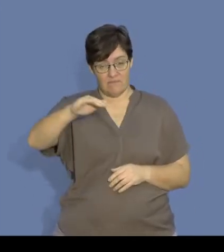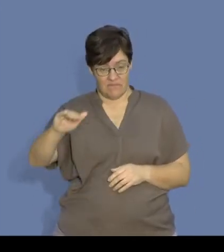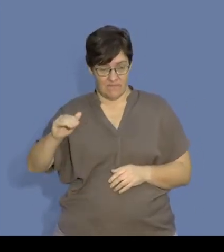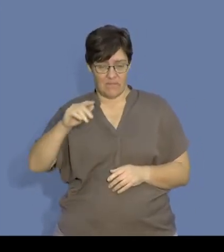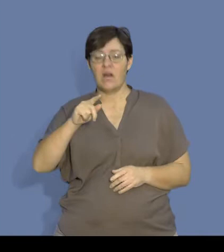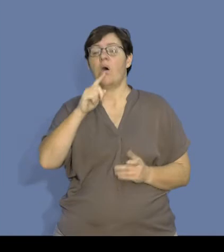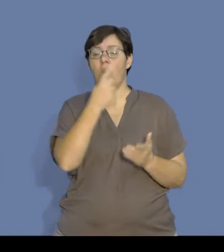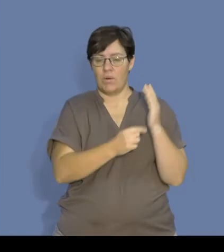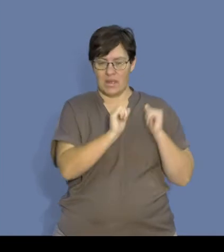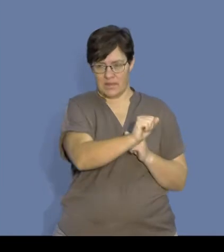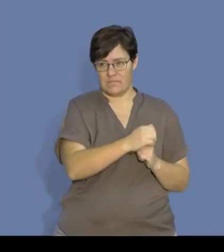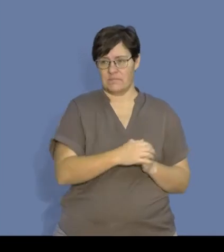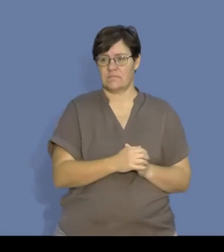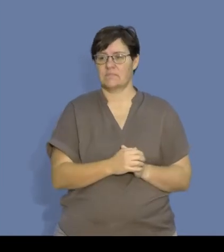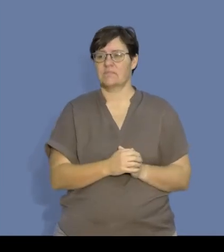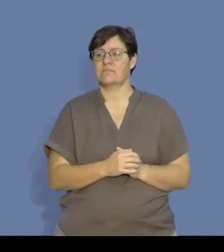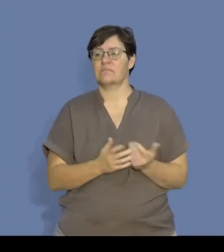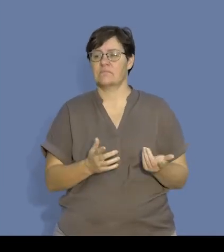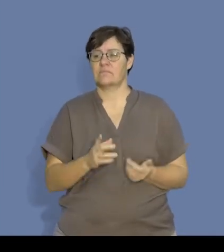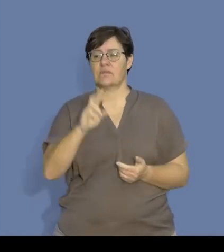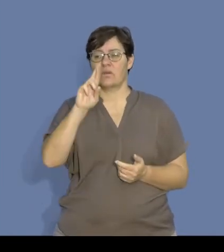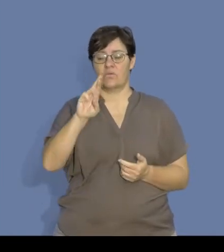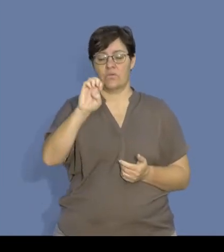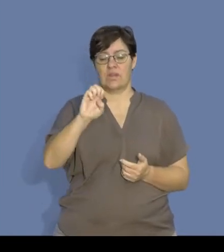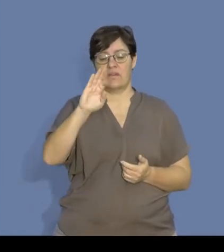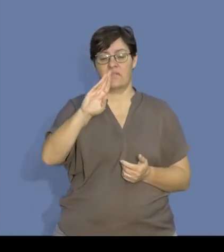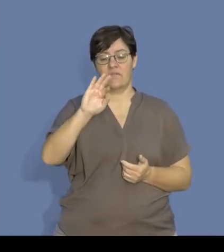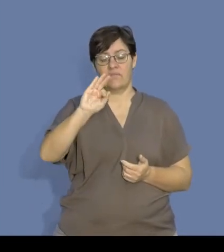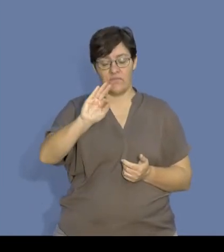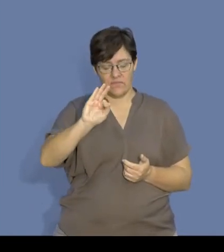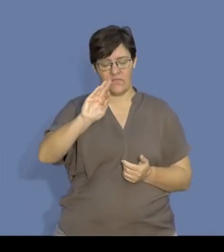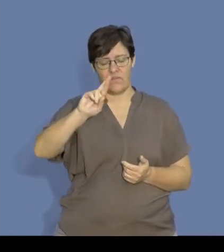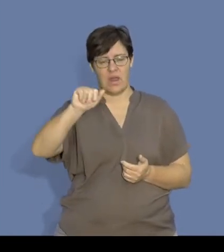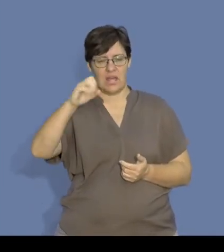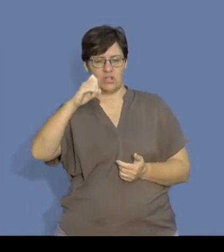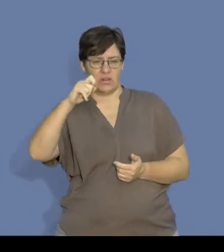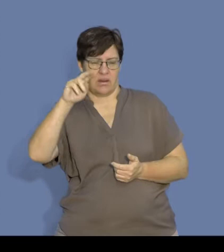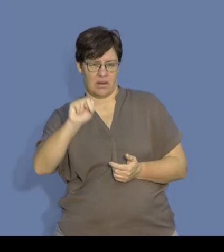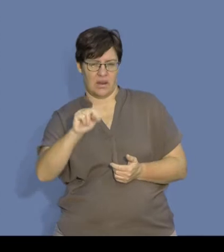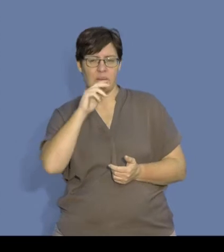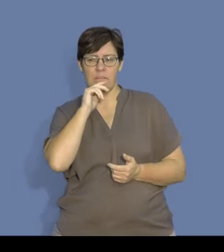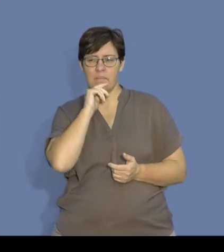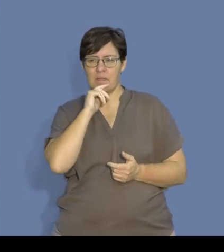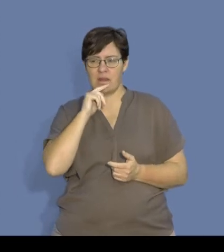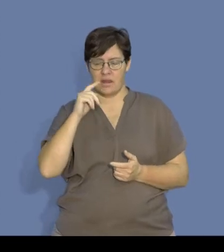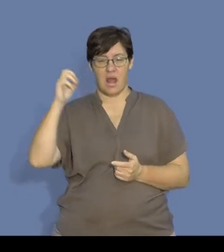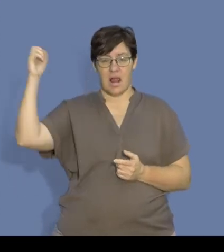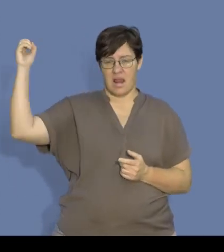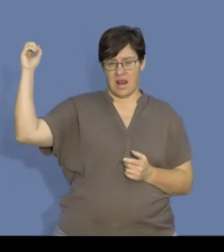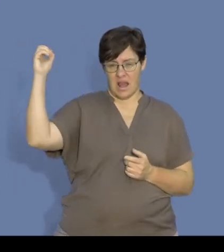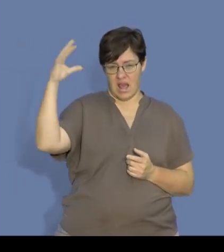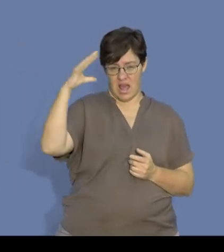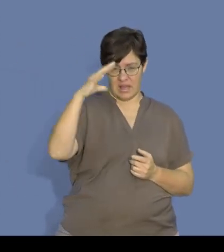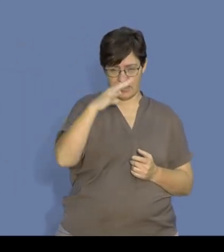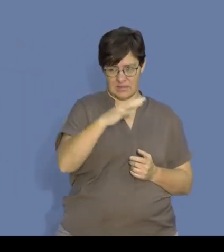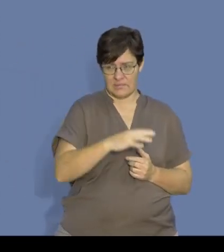first one is refraction. Remember, refraction is when you have light come to a boundary. This is how you would have